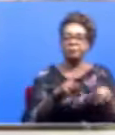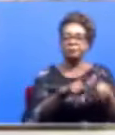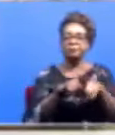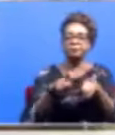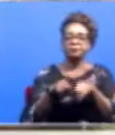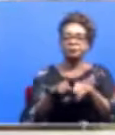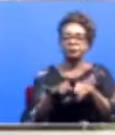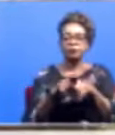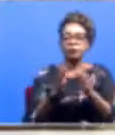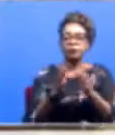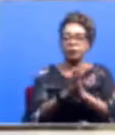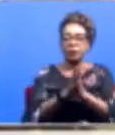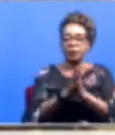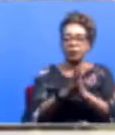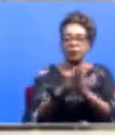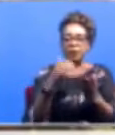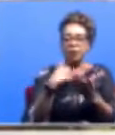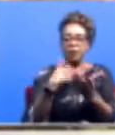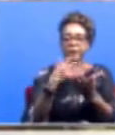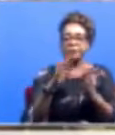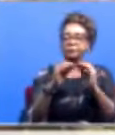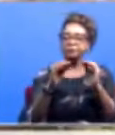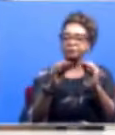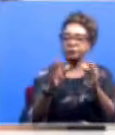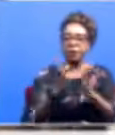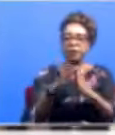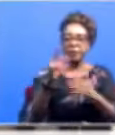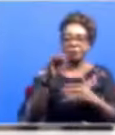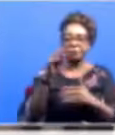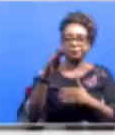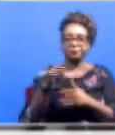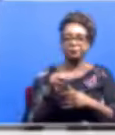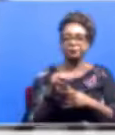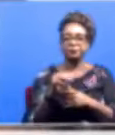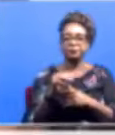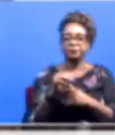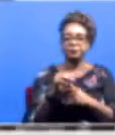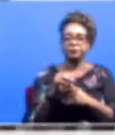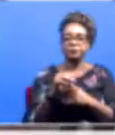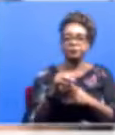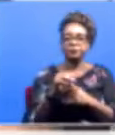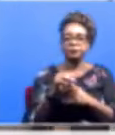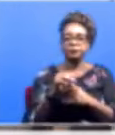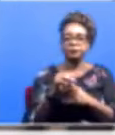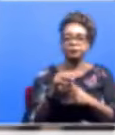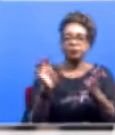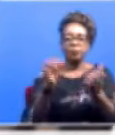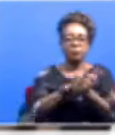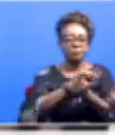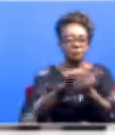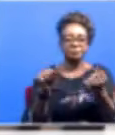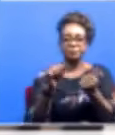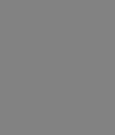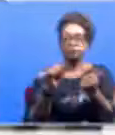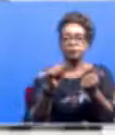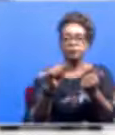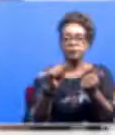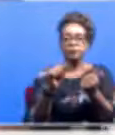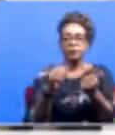also in the allocation of trading kiosks in Busia town. Wao walibomolea watu town